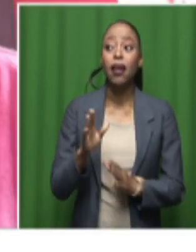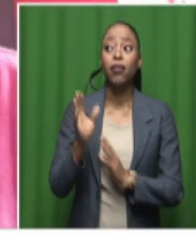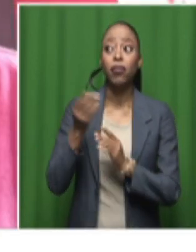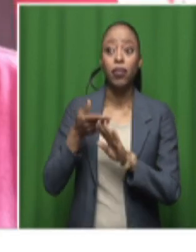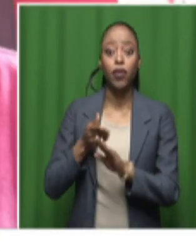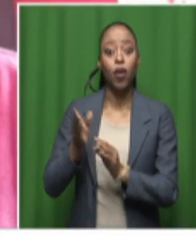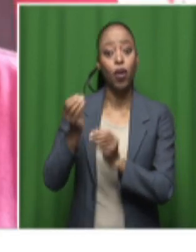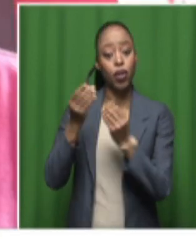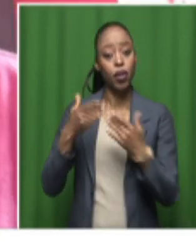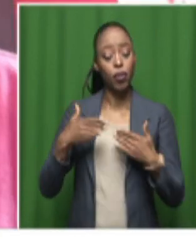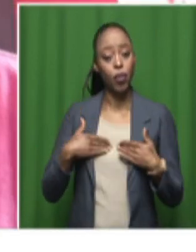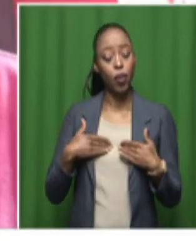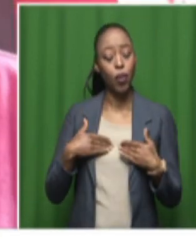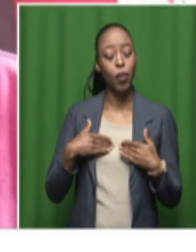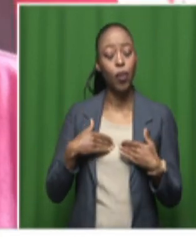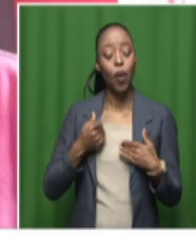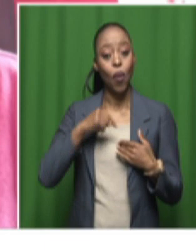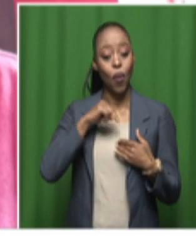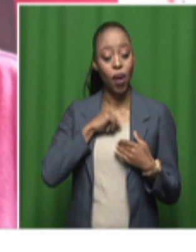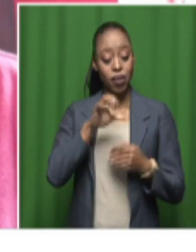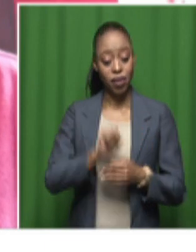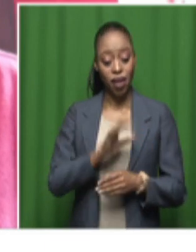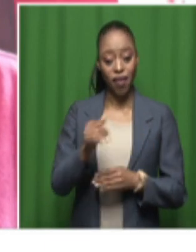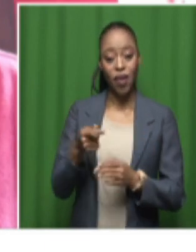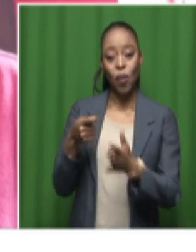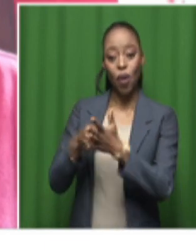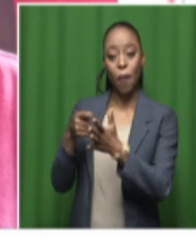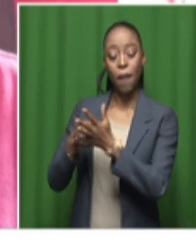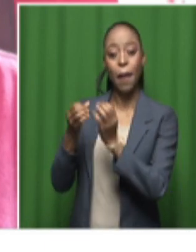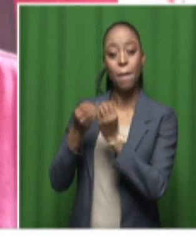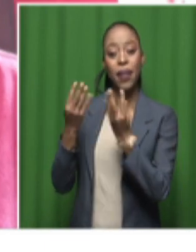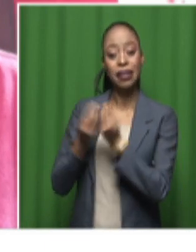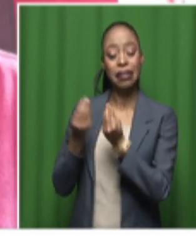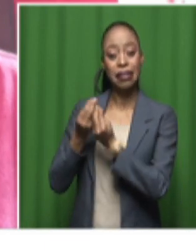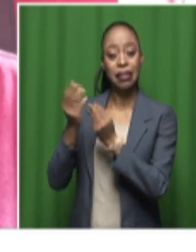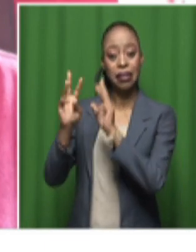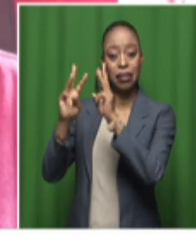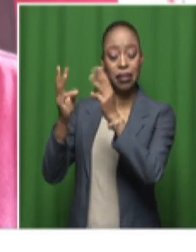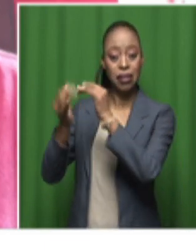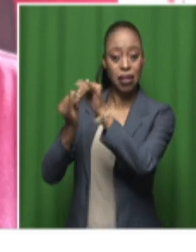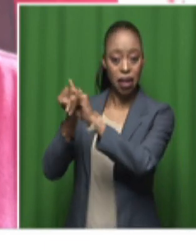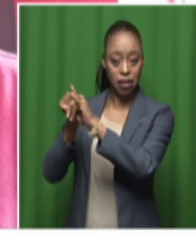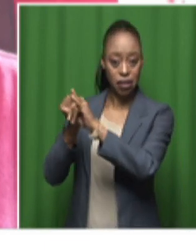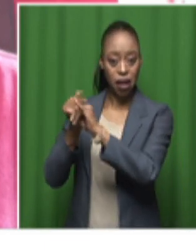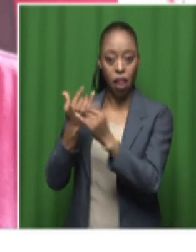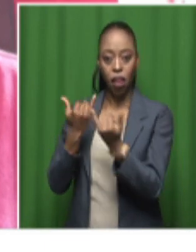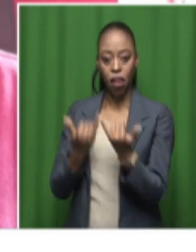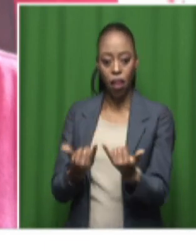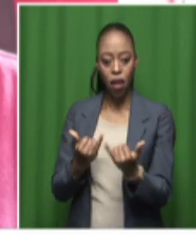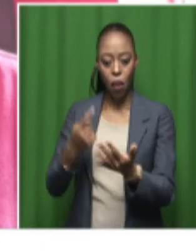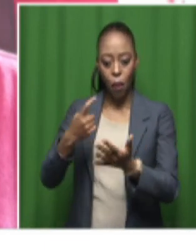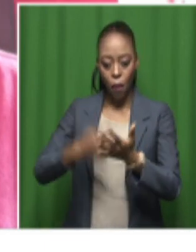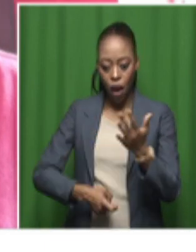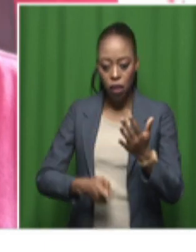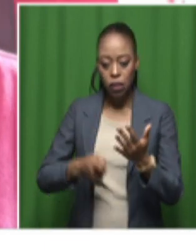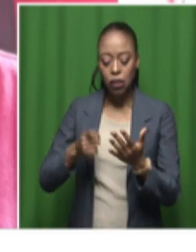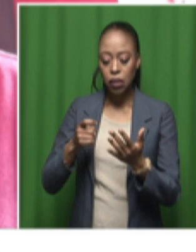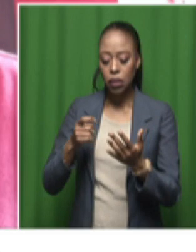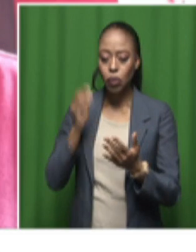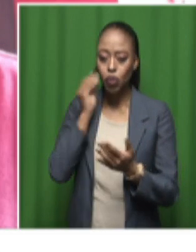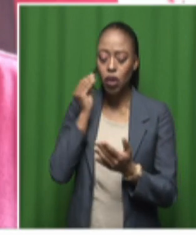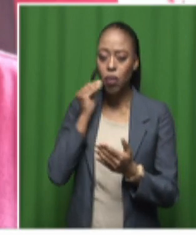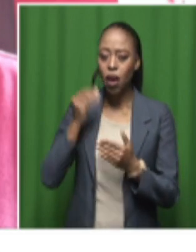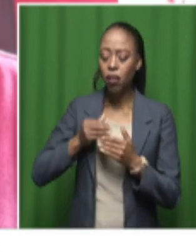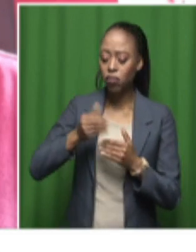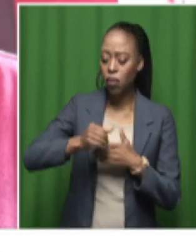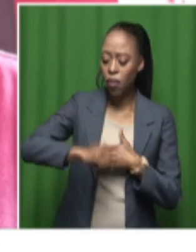as an importing country, South Africa is affected by what's going on globally. And the price increases we've endured these past months